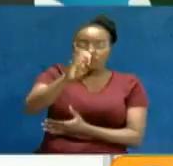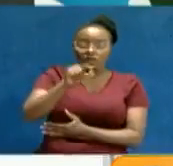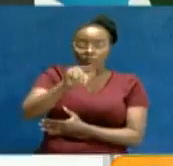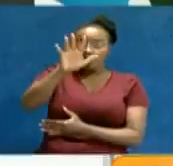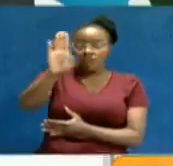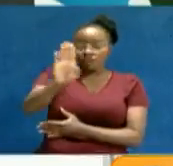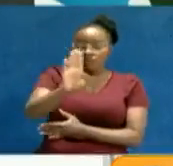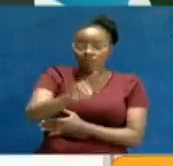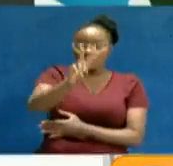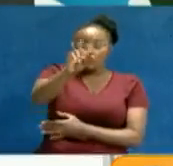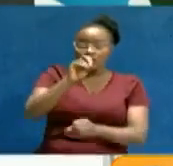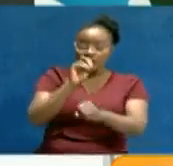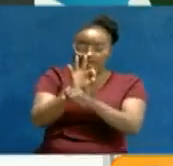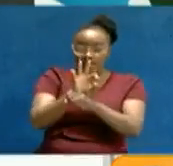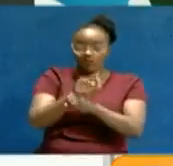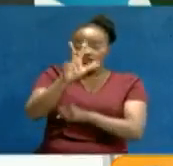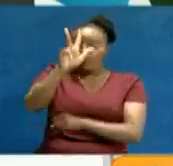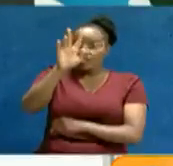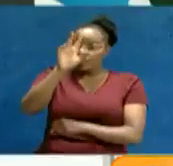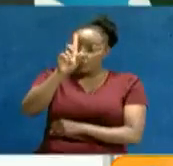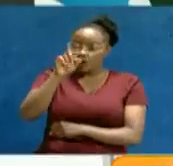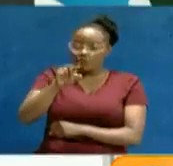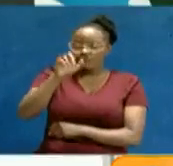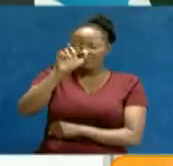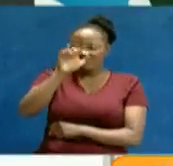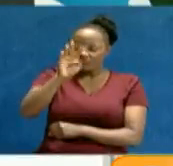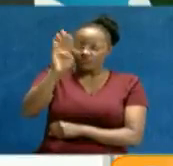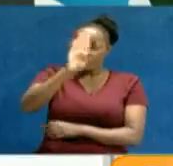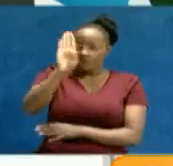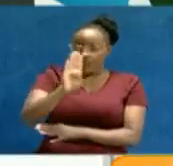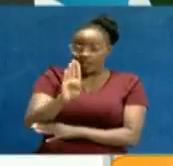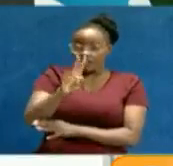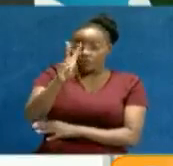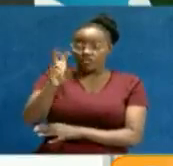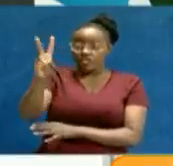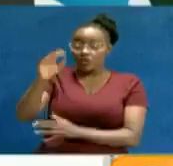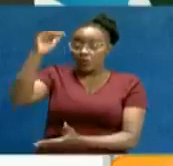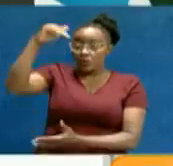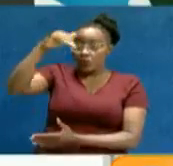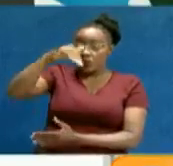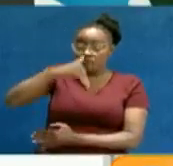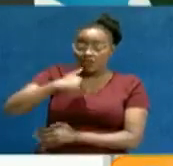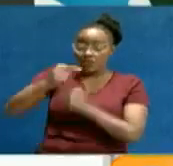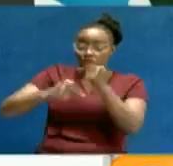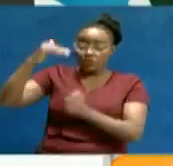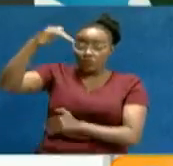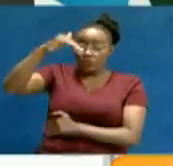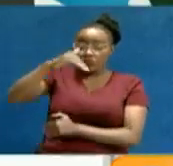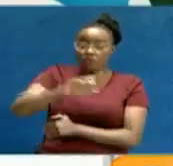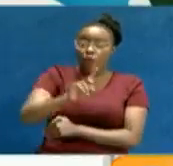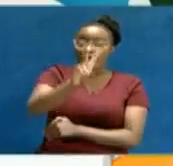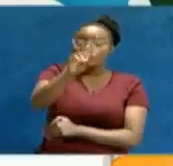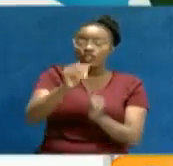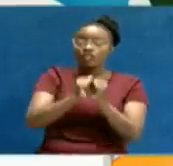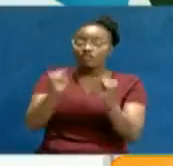billion shillings in 2013 to 31.4 billion shillings in 2020, a decline that has been steady especially since